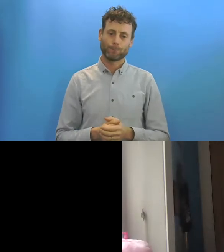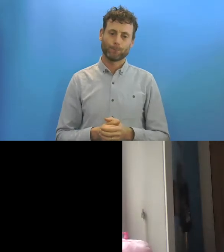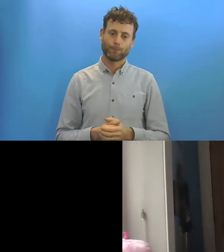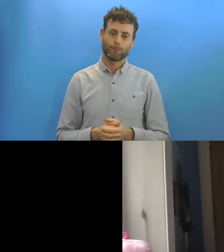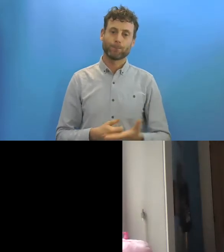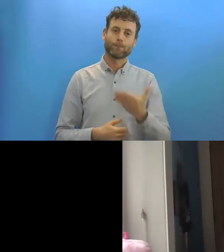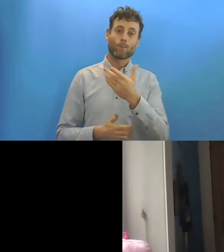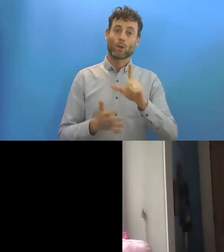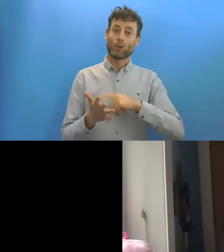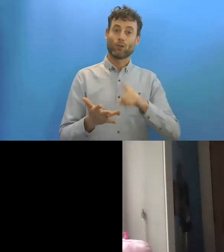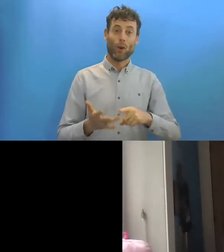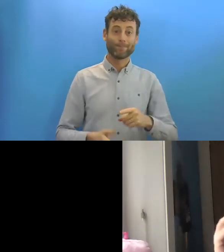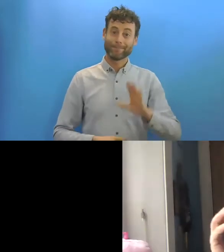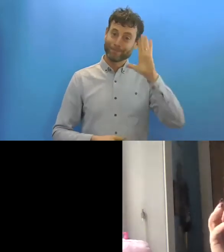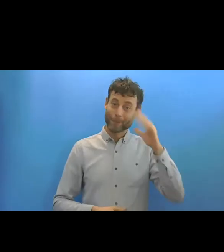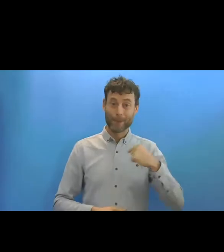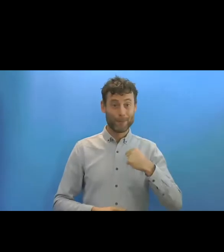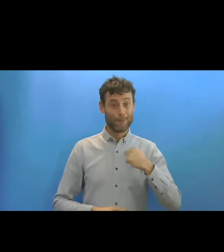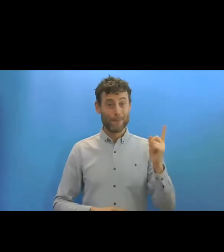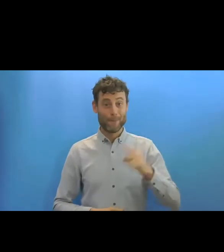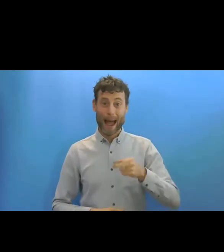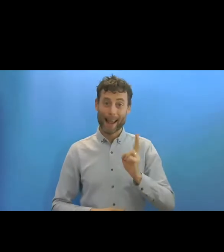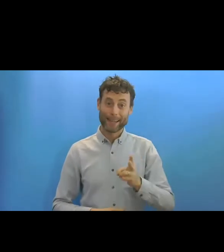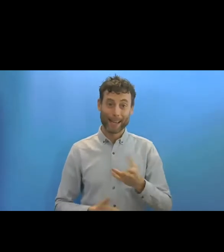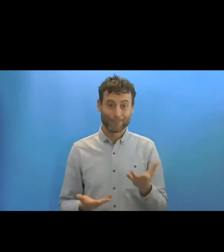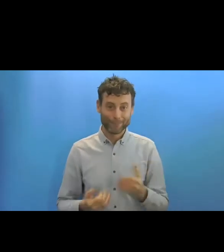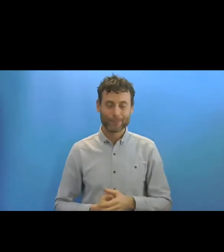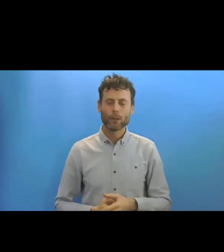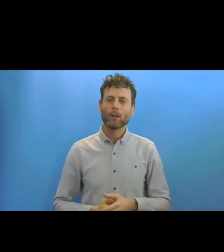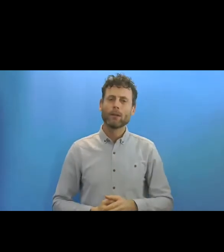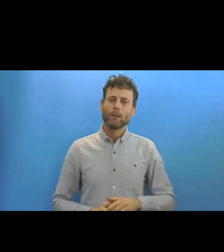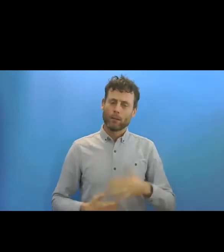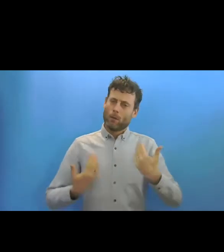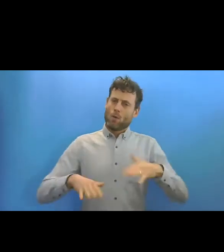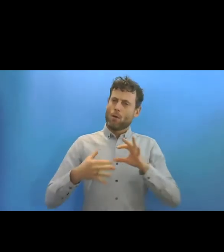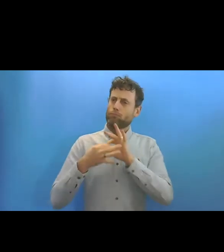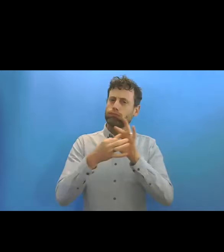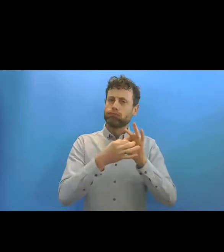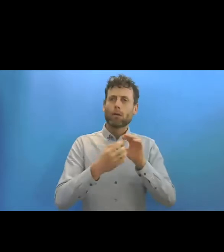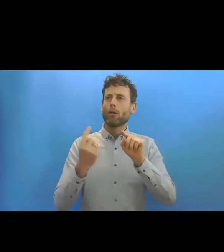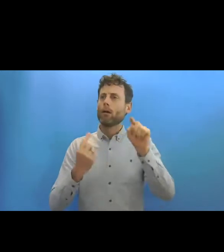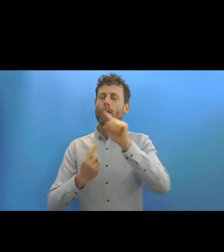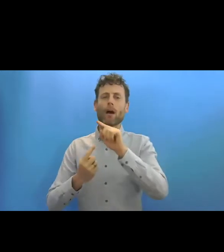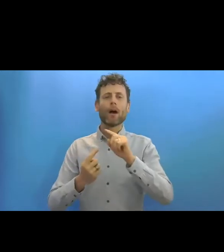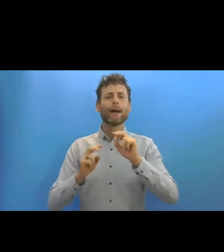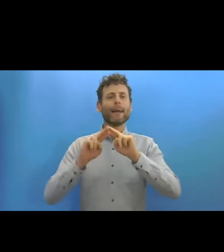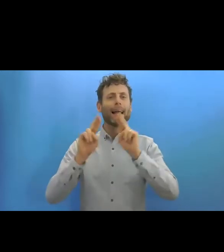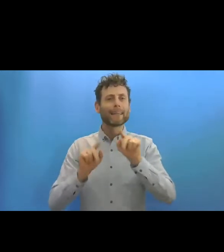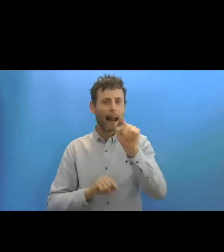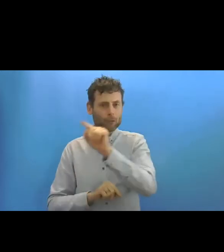Back again. As well as the international placements, we also want to make that shift closer to